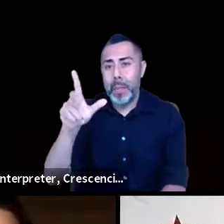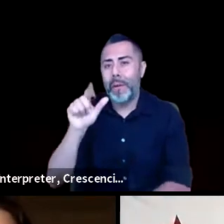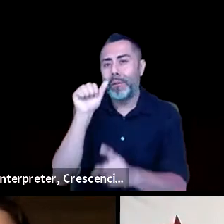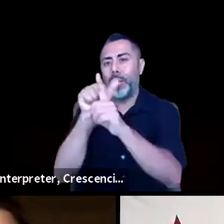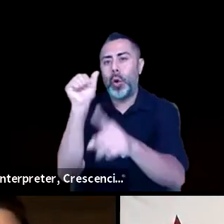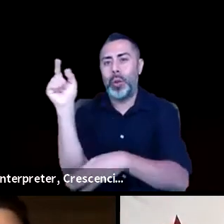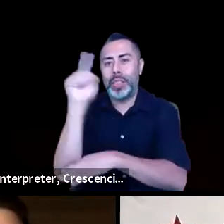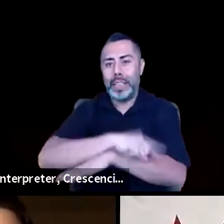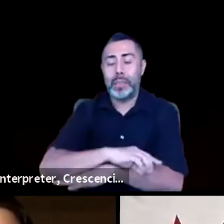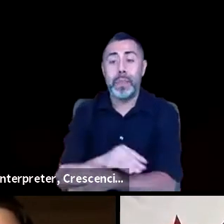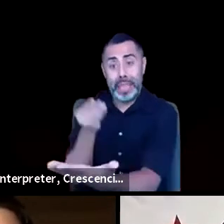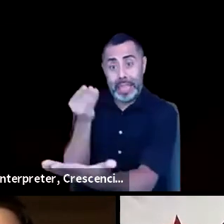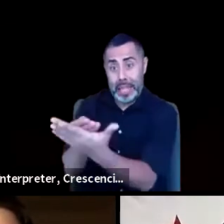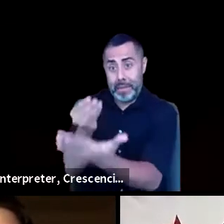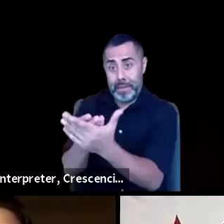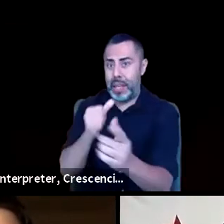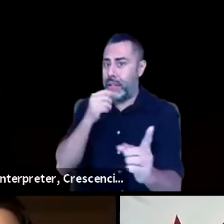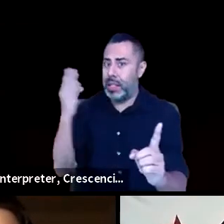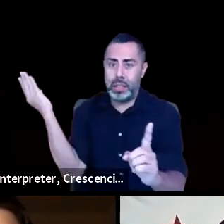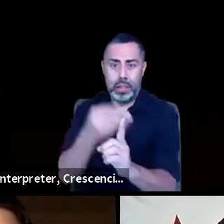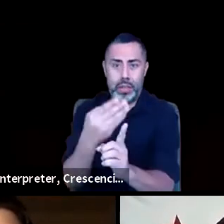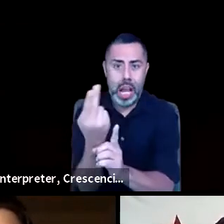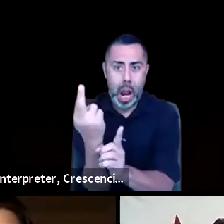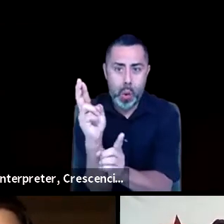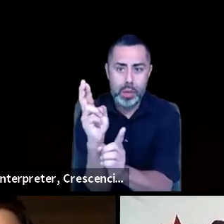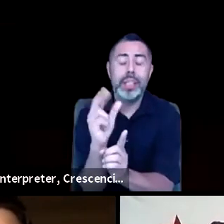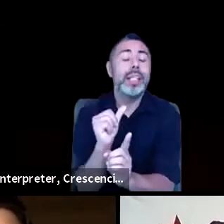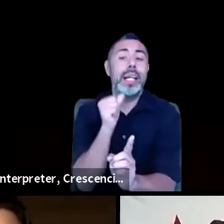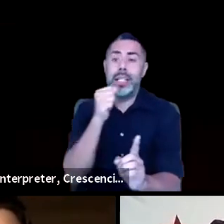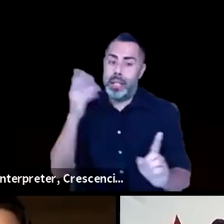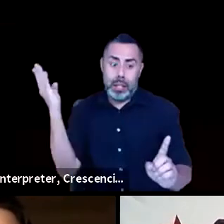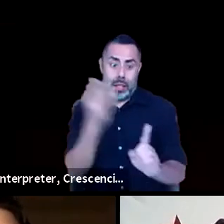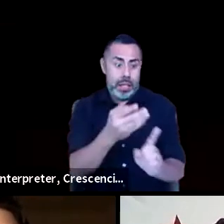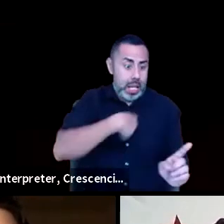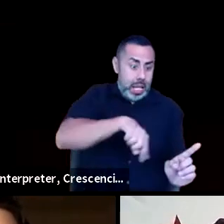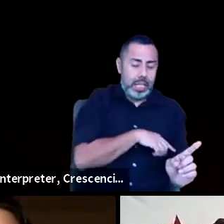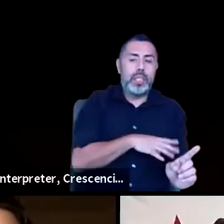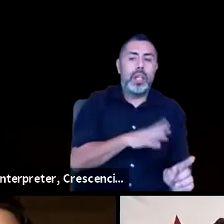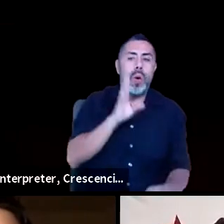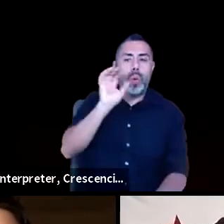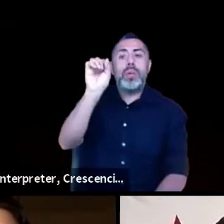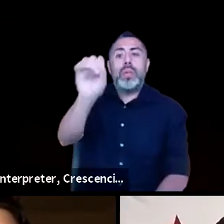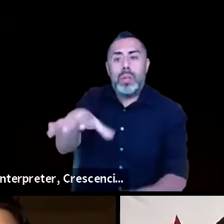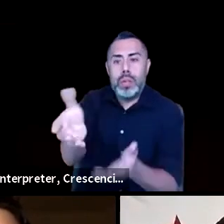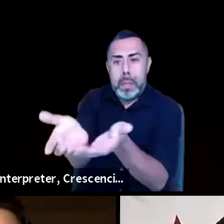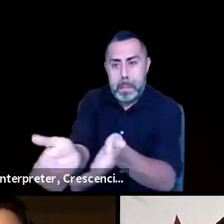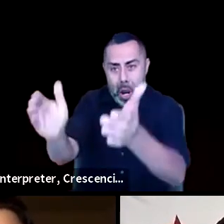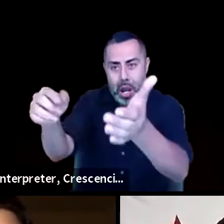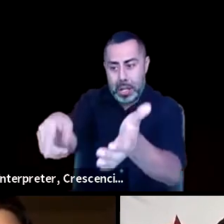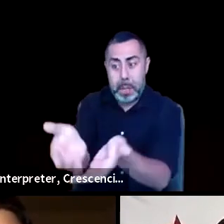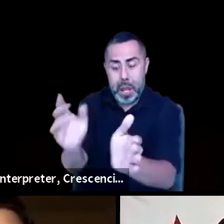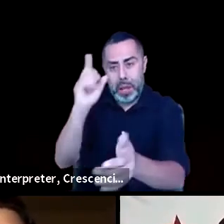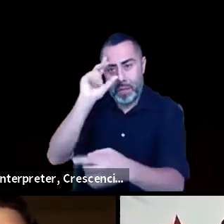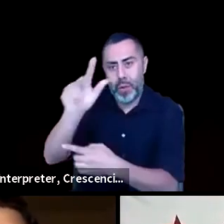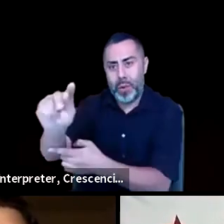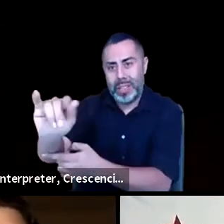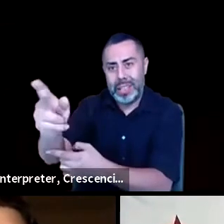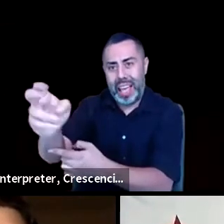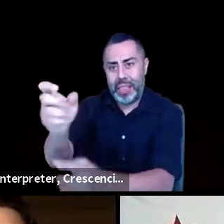not go to HowlRound, nor to us personally. They will be added to the pot for our tithe. On the resource